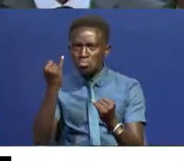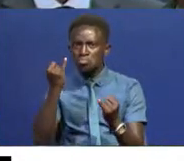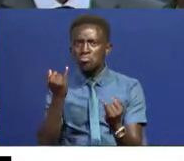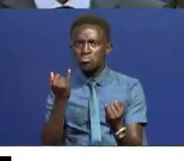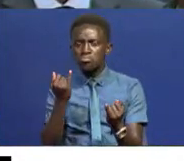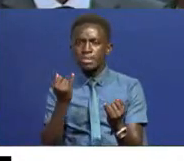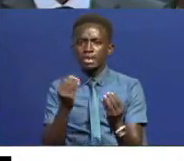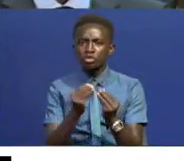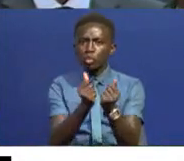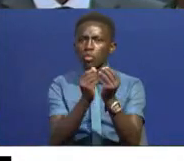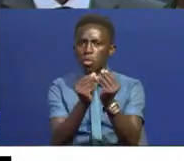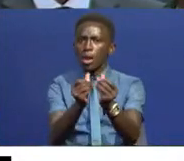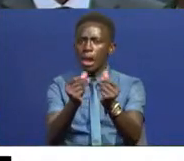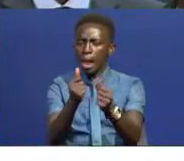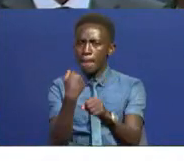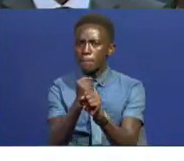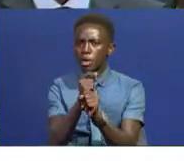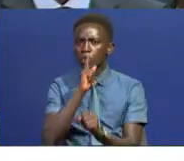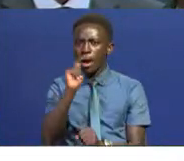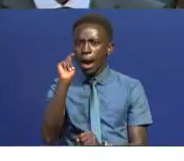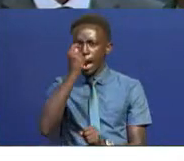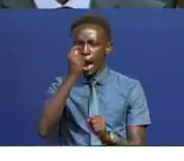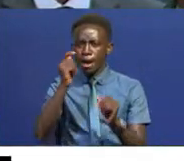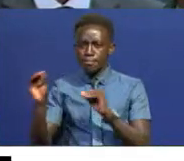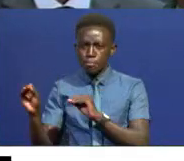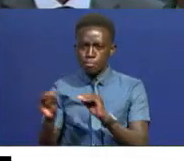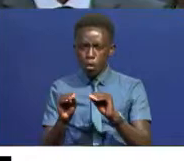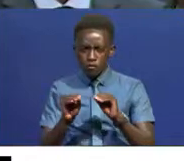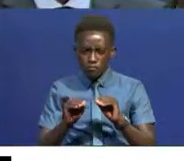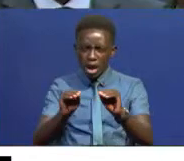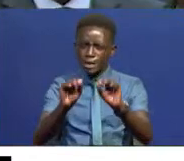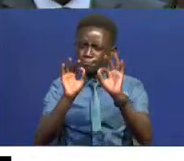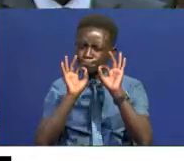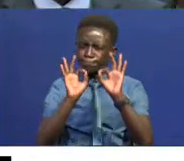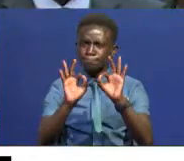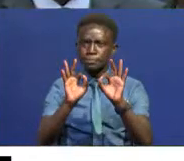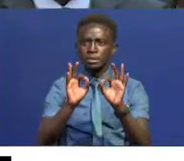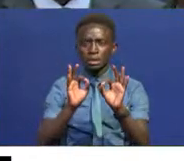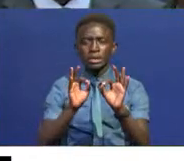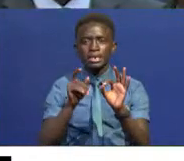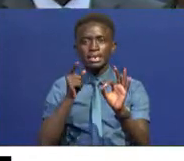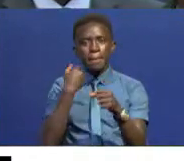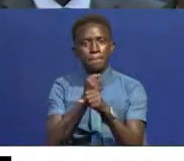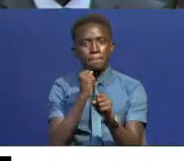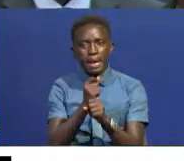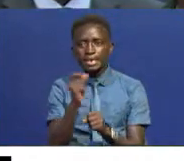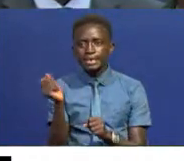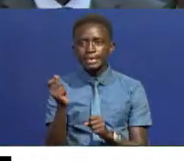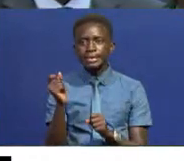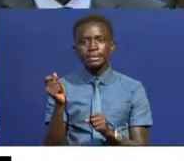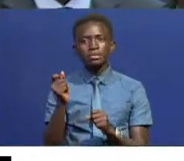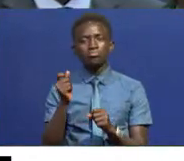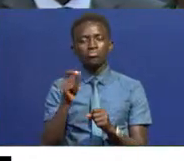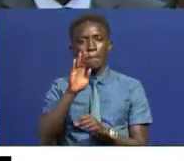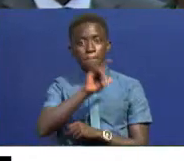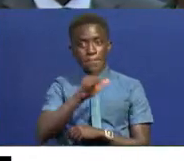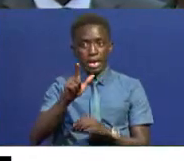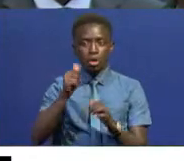path to a public service wage bill that is sustainable under the Towards